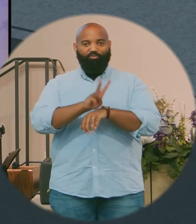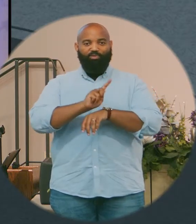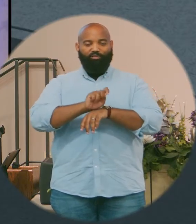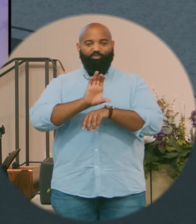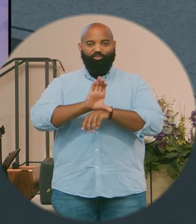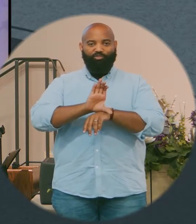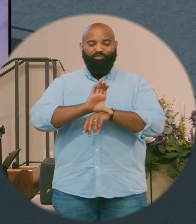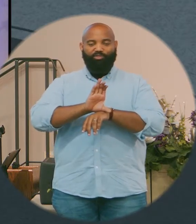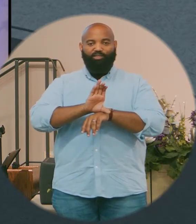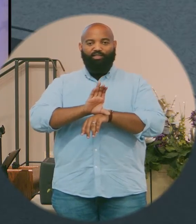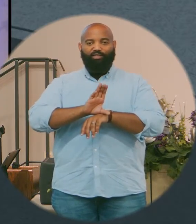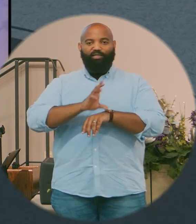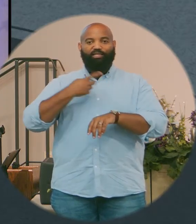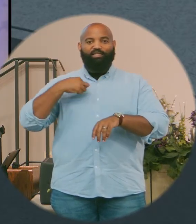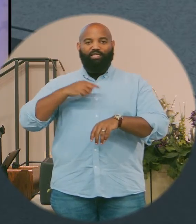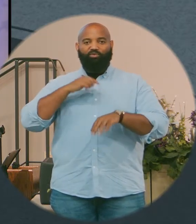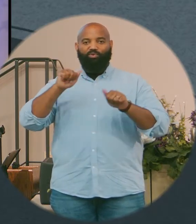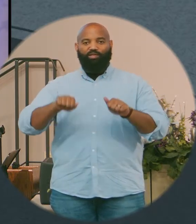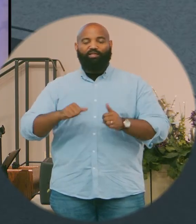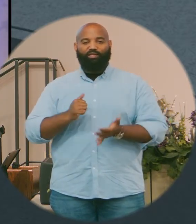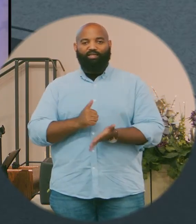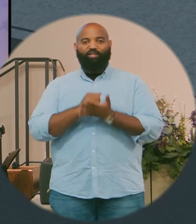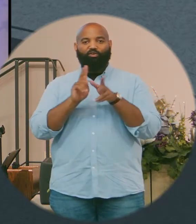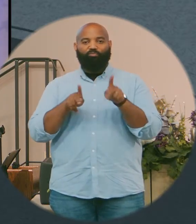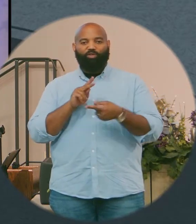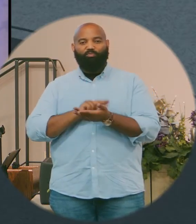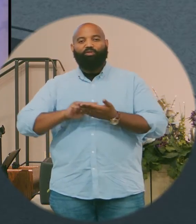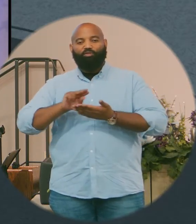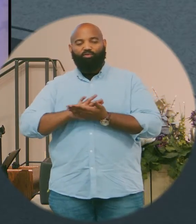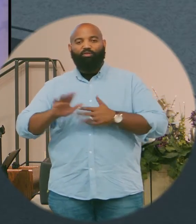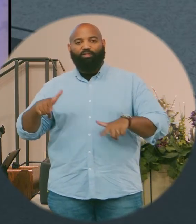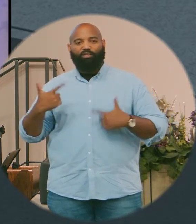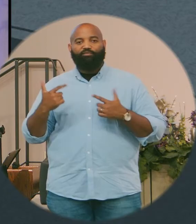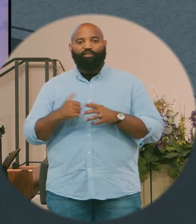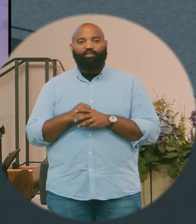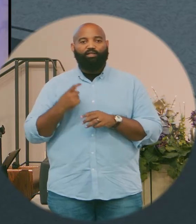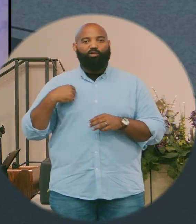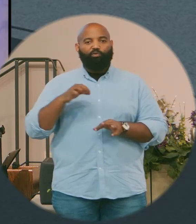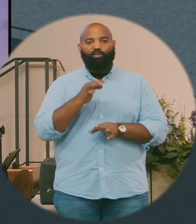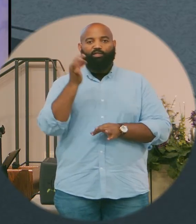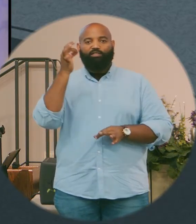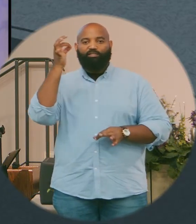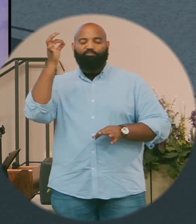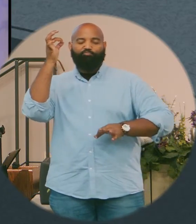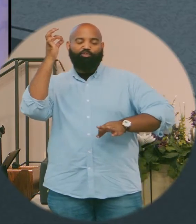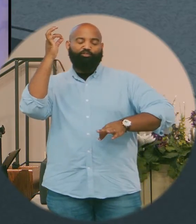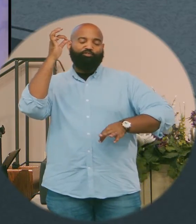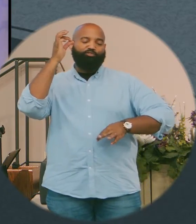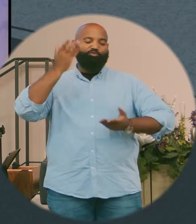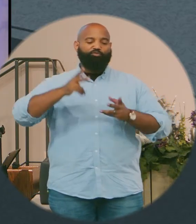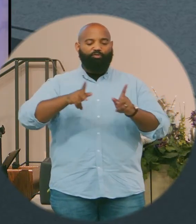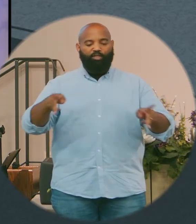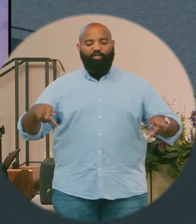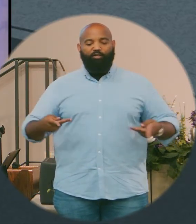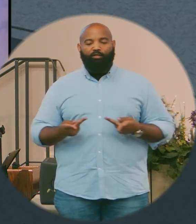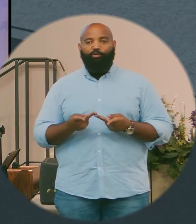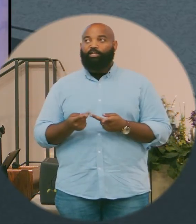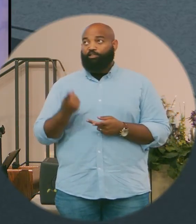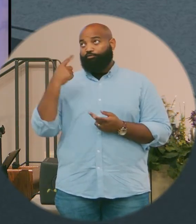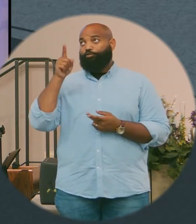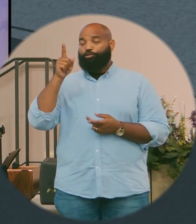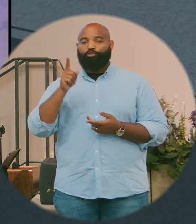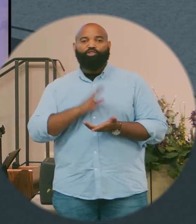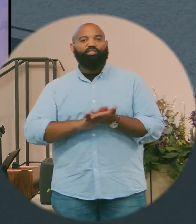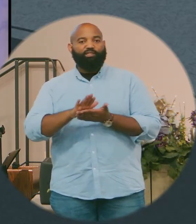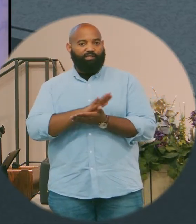that we can be an entity to help people with cleanliness. We're a spiritual car wash. They drive in, God, and Father, you wash